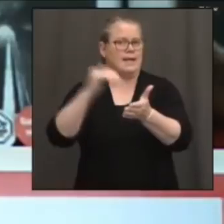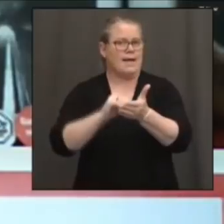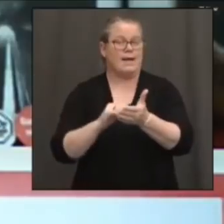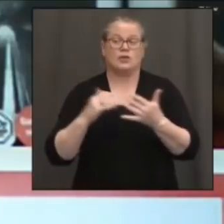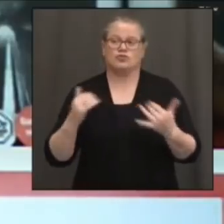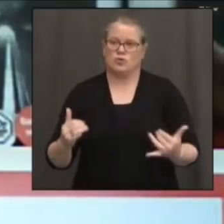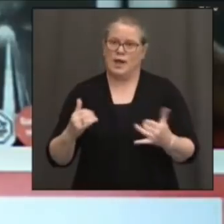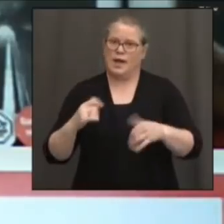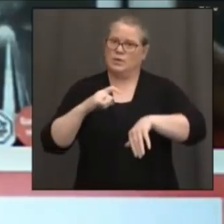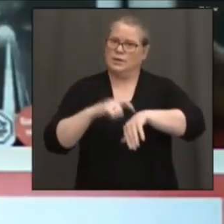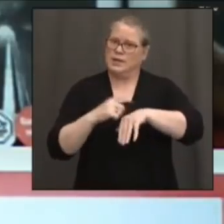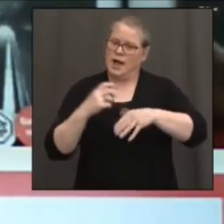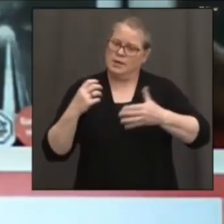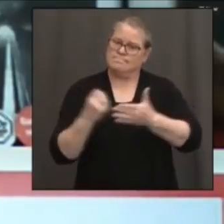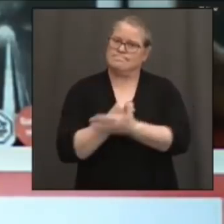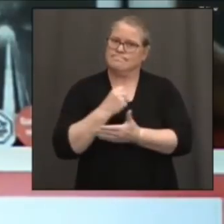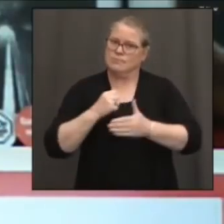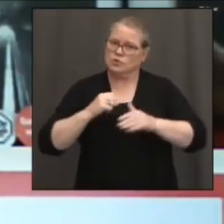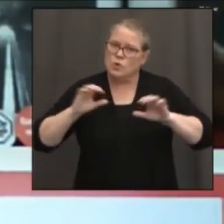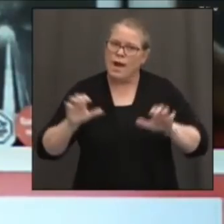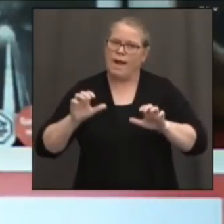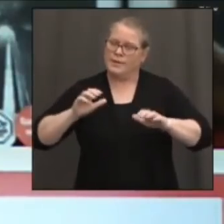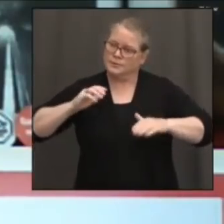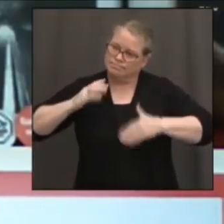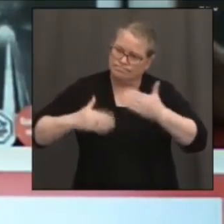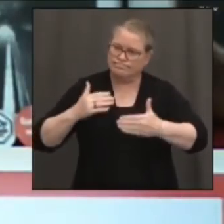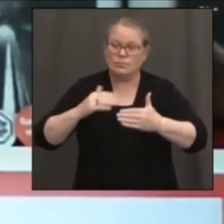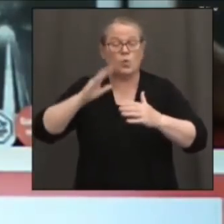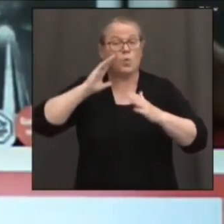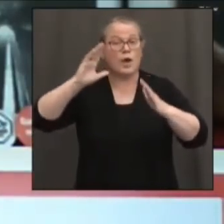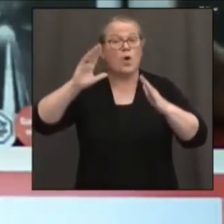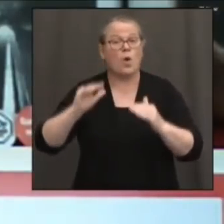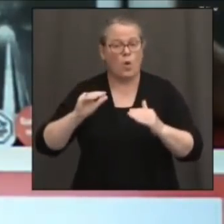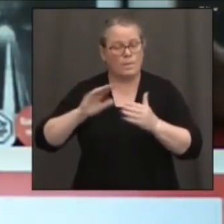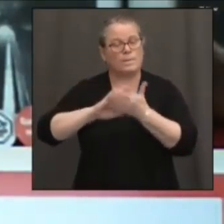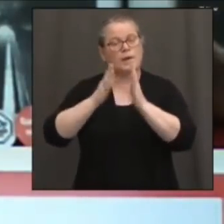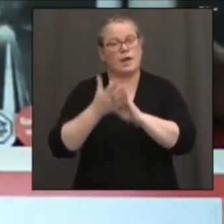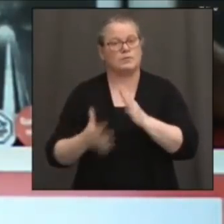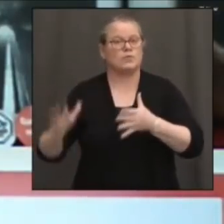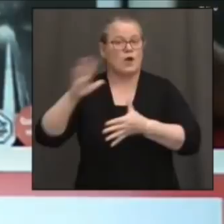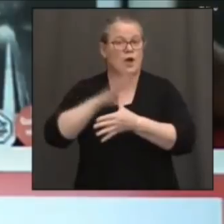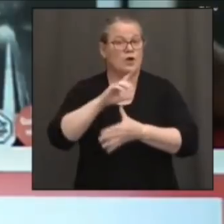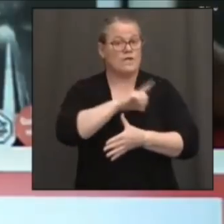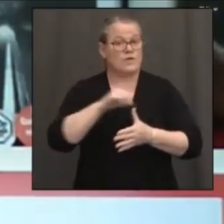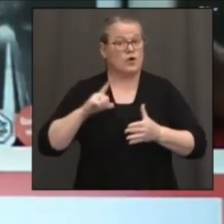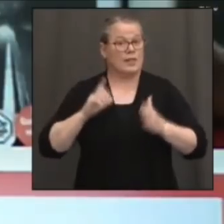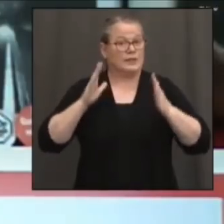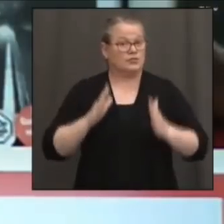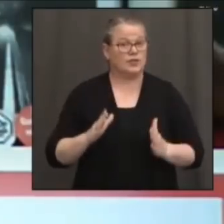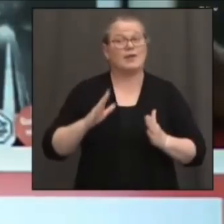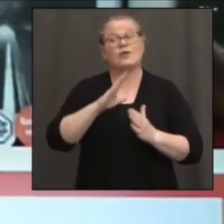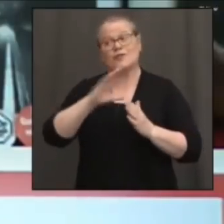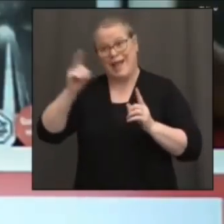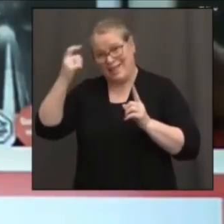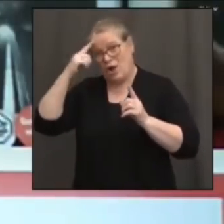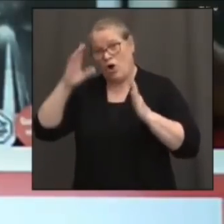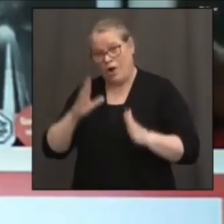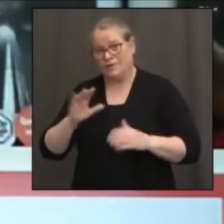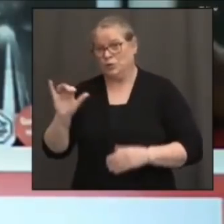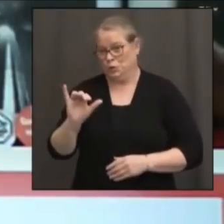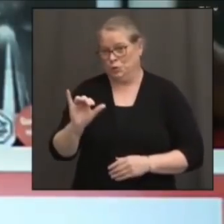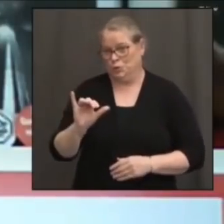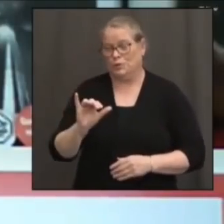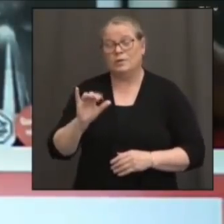time to act. We are very hopeful and grateful that this is a priority for both legislators and the governor alike, and we look forward